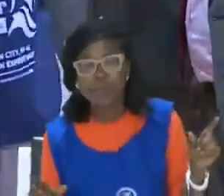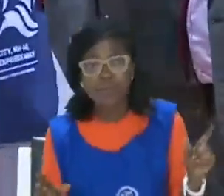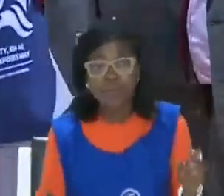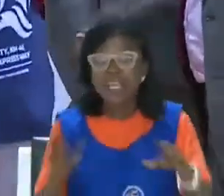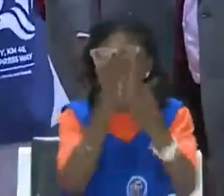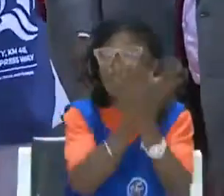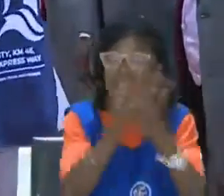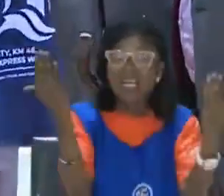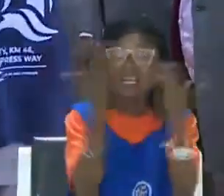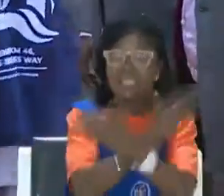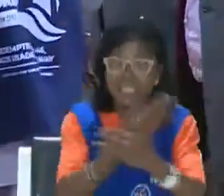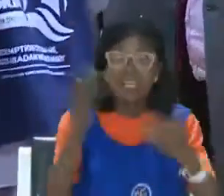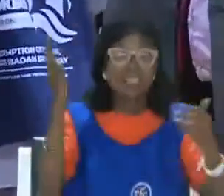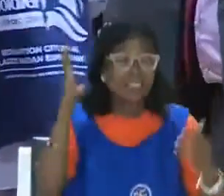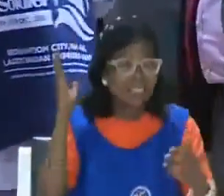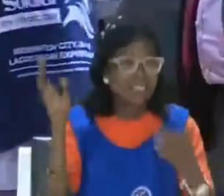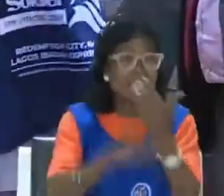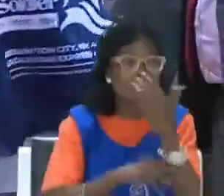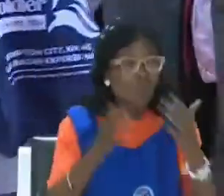deafness will flee.